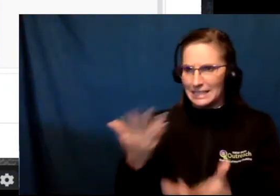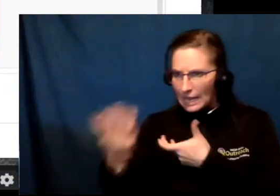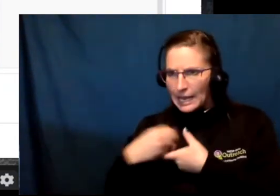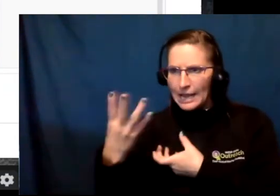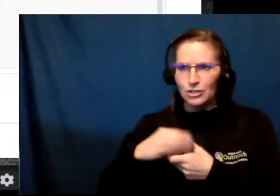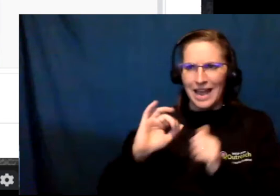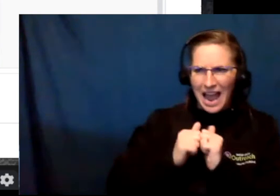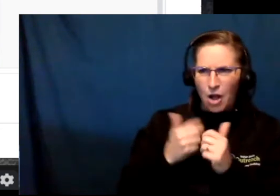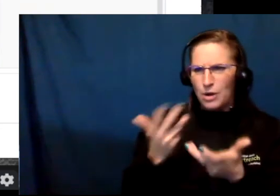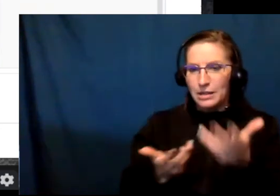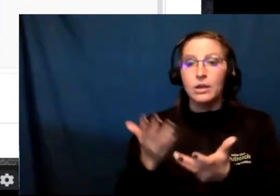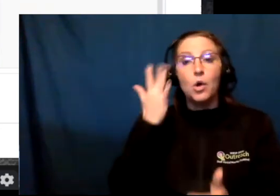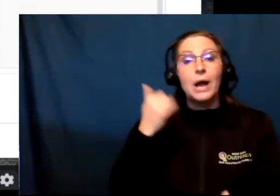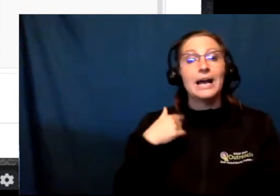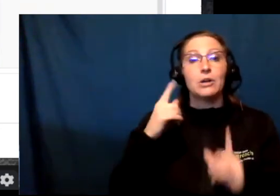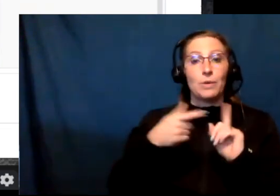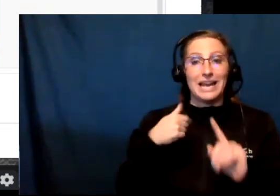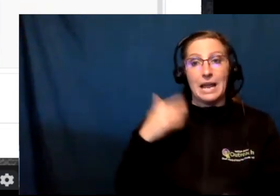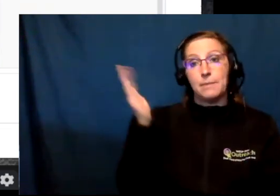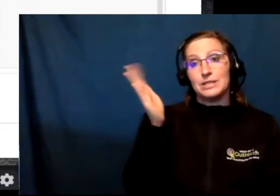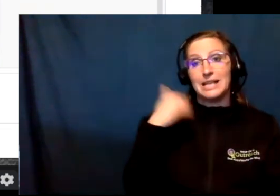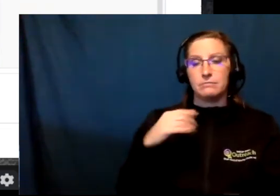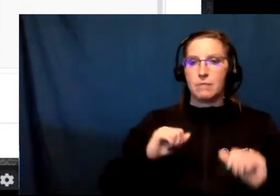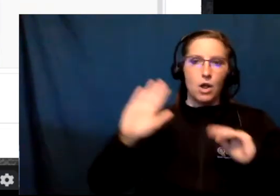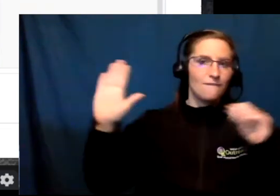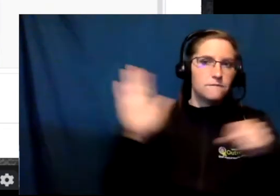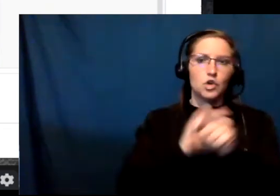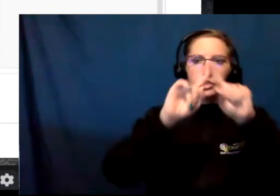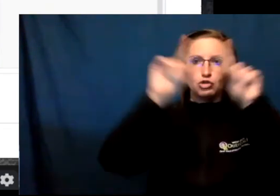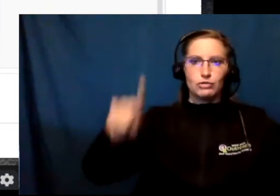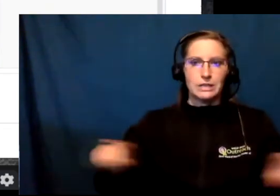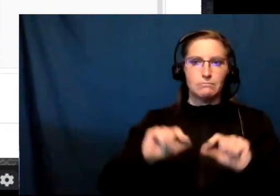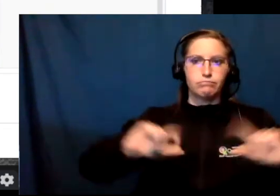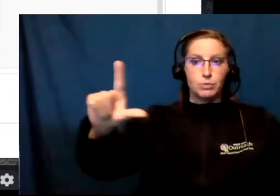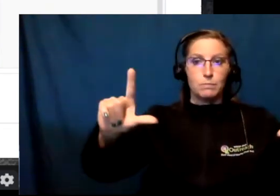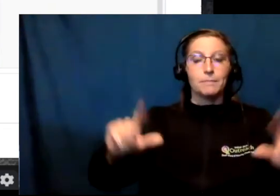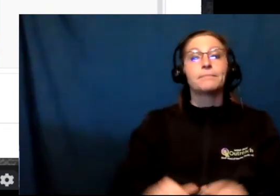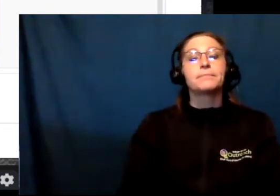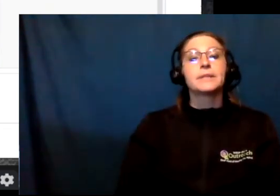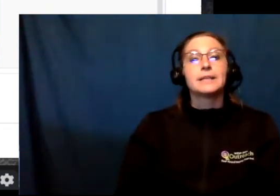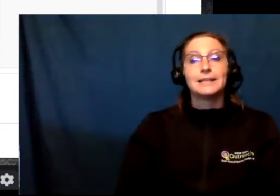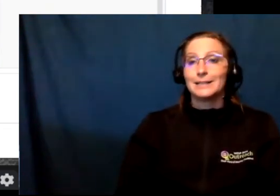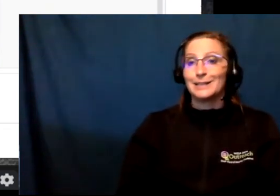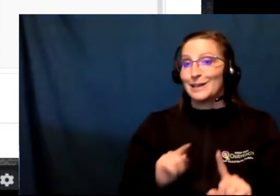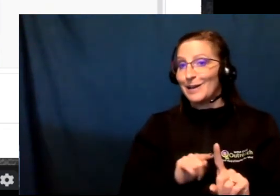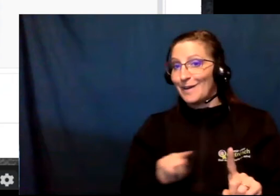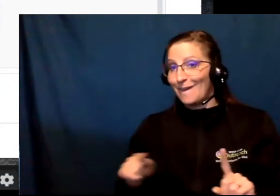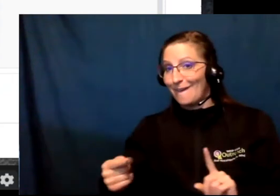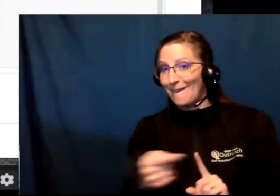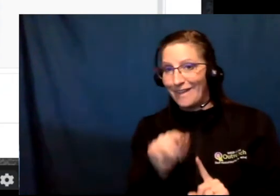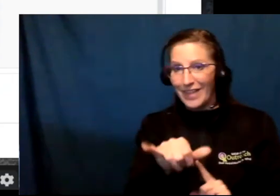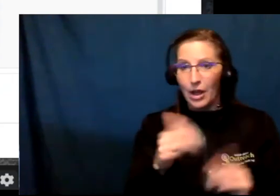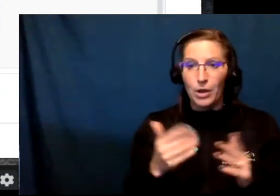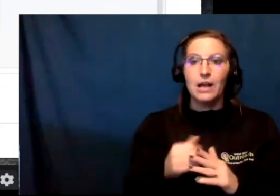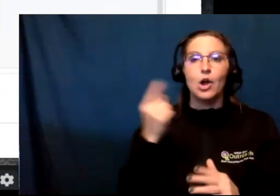how can I, because once I present, this is taking up my whole screen. So a way around that is I always have